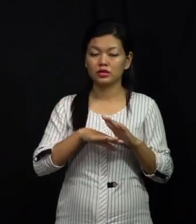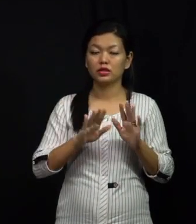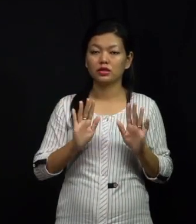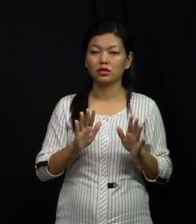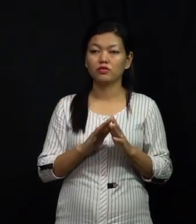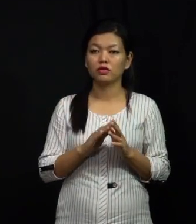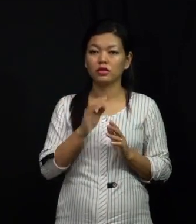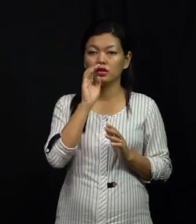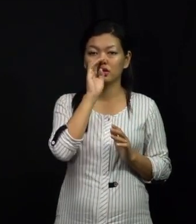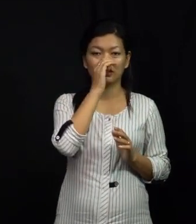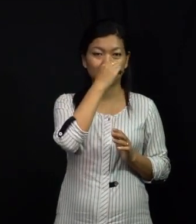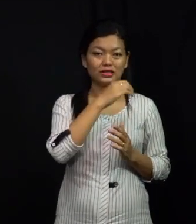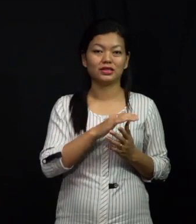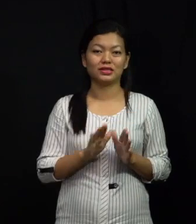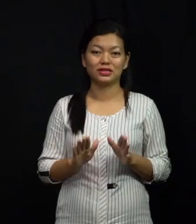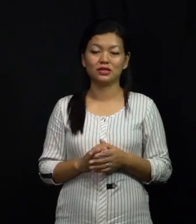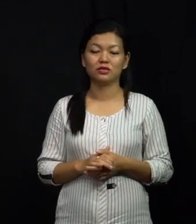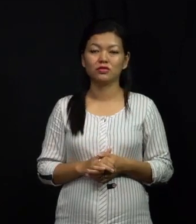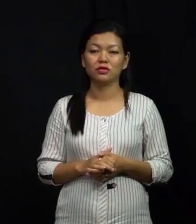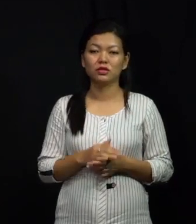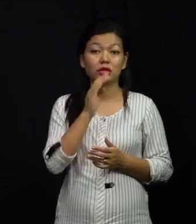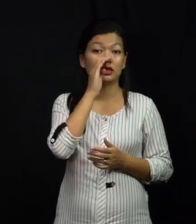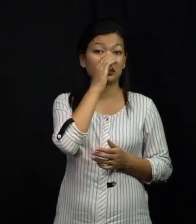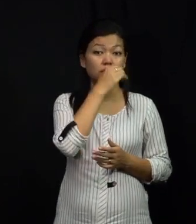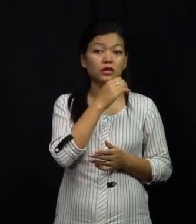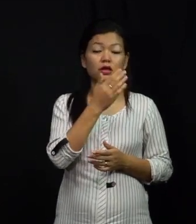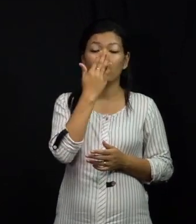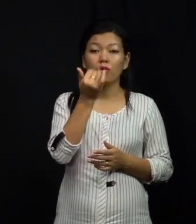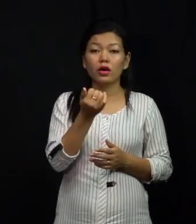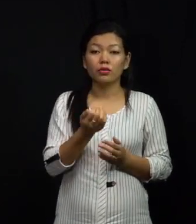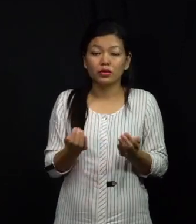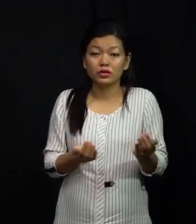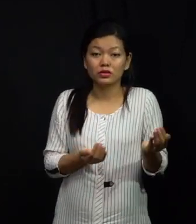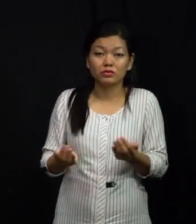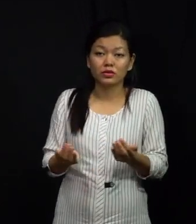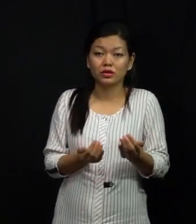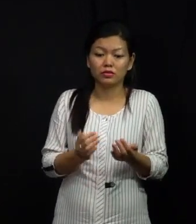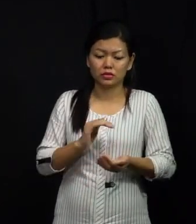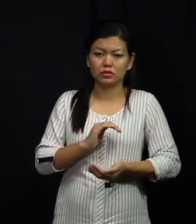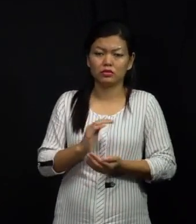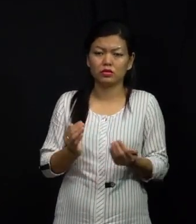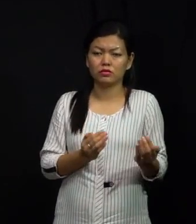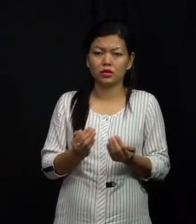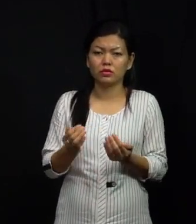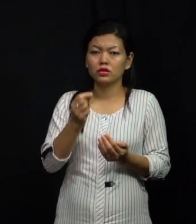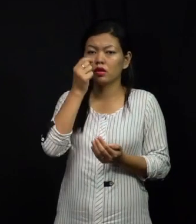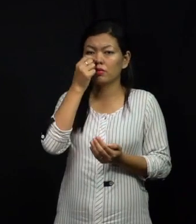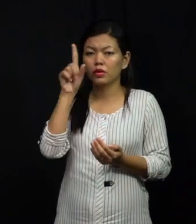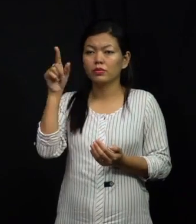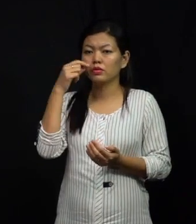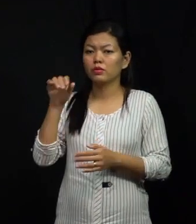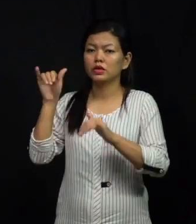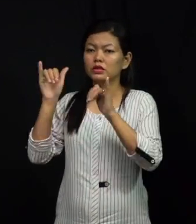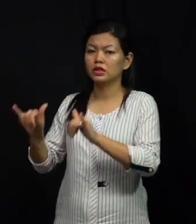because see, the small baby will not go to everyone and anyone, right? It will be more attached to the parents or the siblings